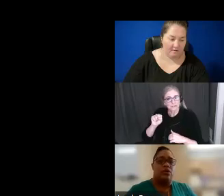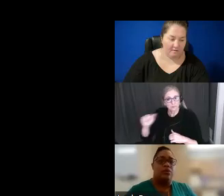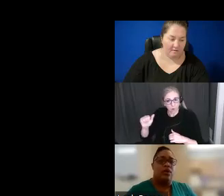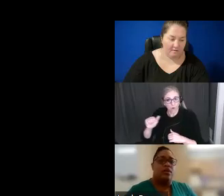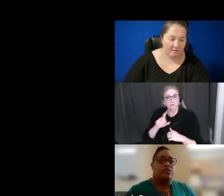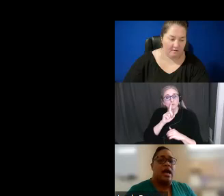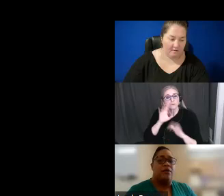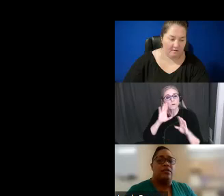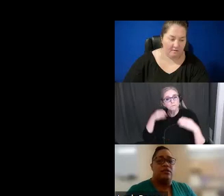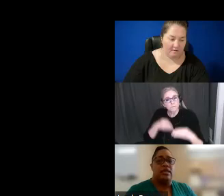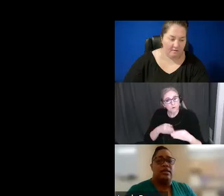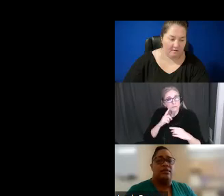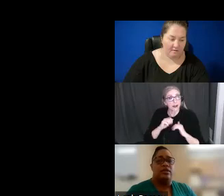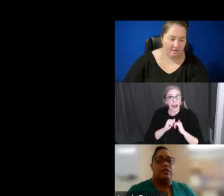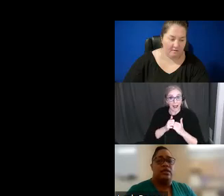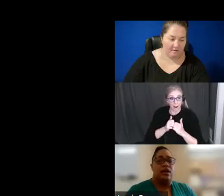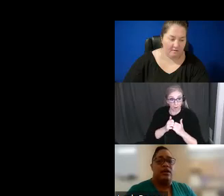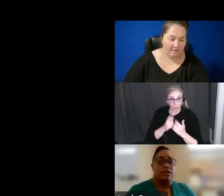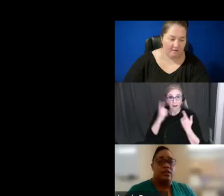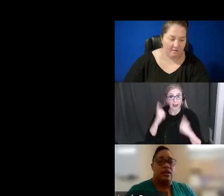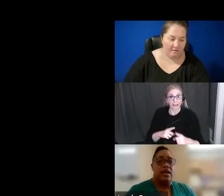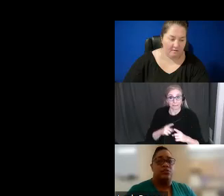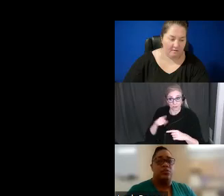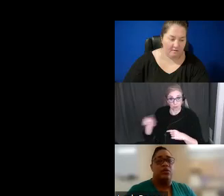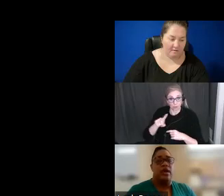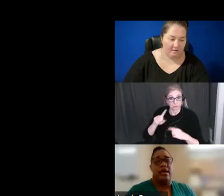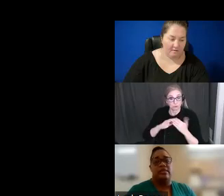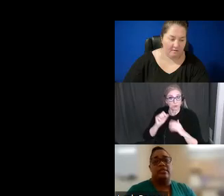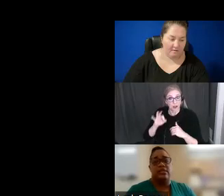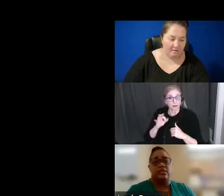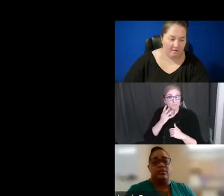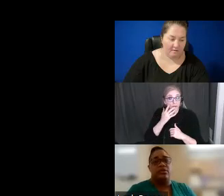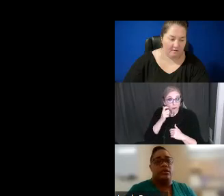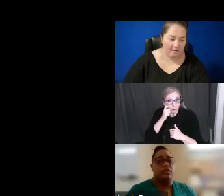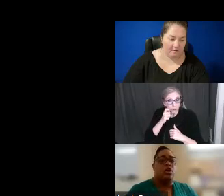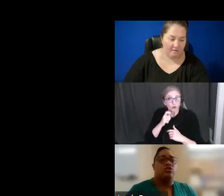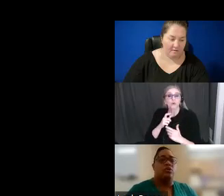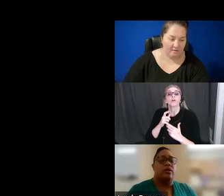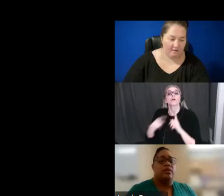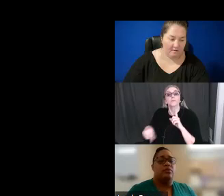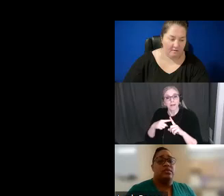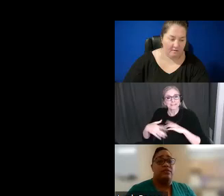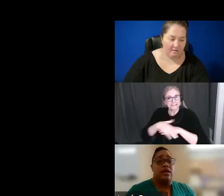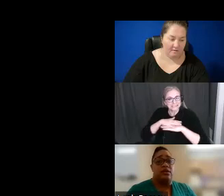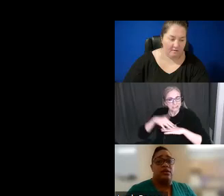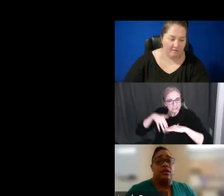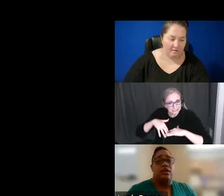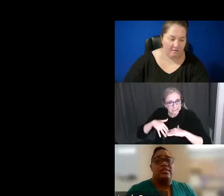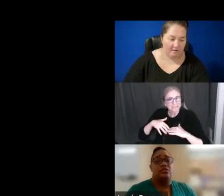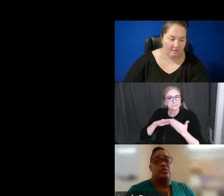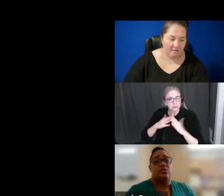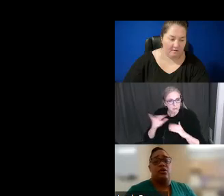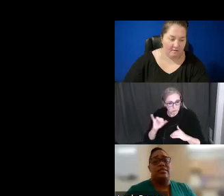focus on how it looks in communities of color as well as Indigenous communities. So in communities of